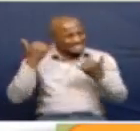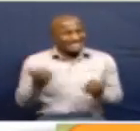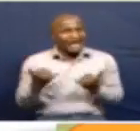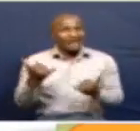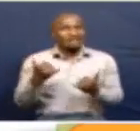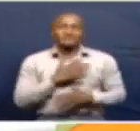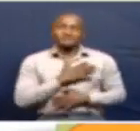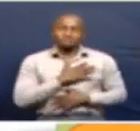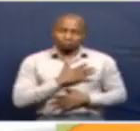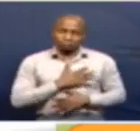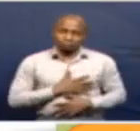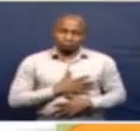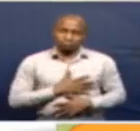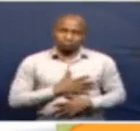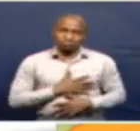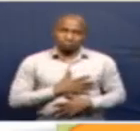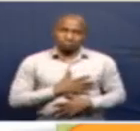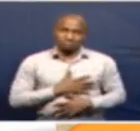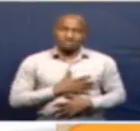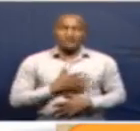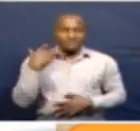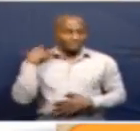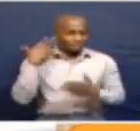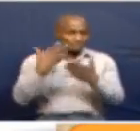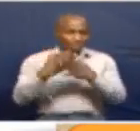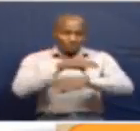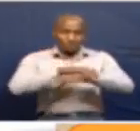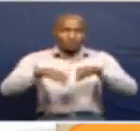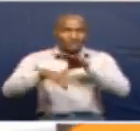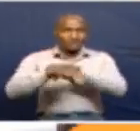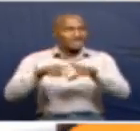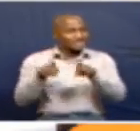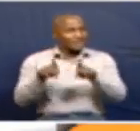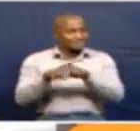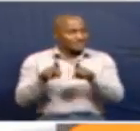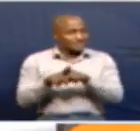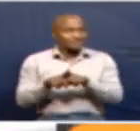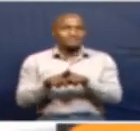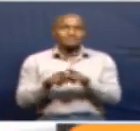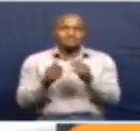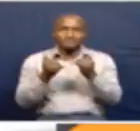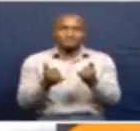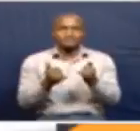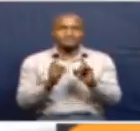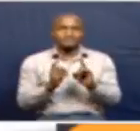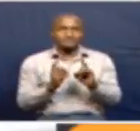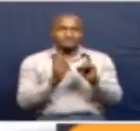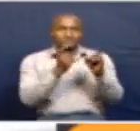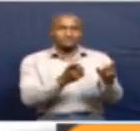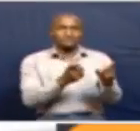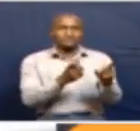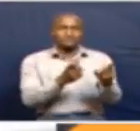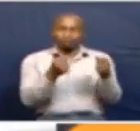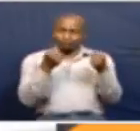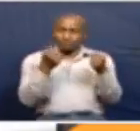background, exemplified by his single sweater. So modest was the MP that he rode to Parliament using